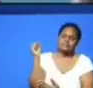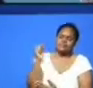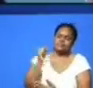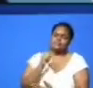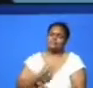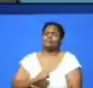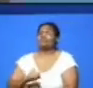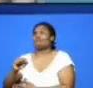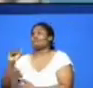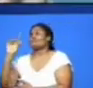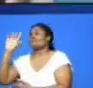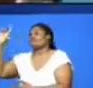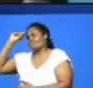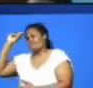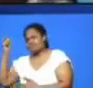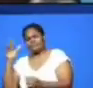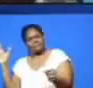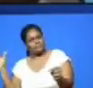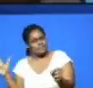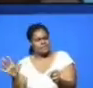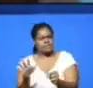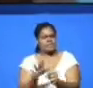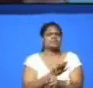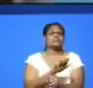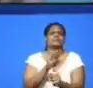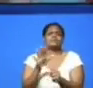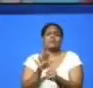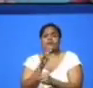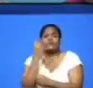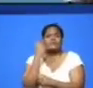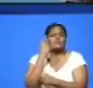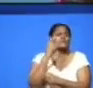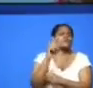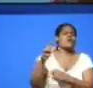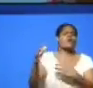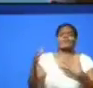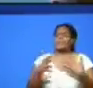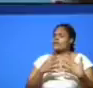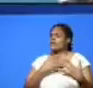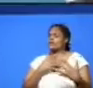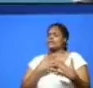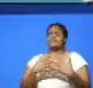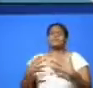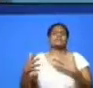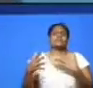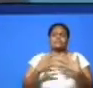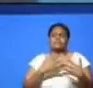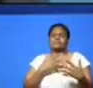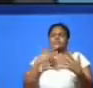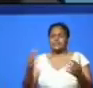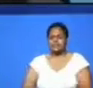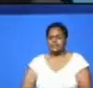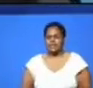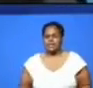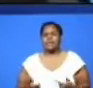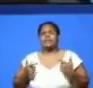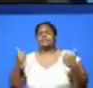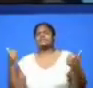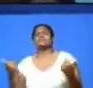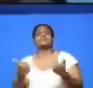grace. His grace is sufficient for every trial I face.